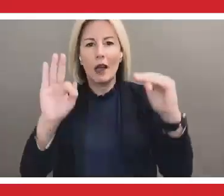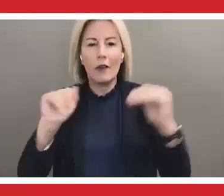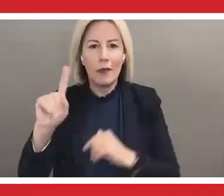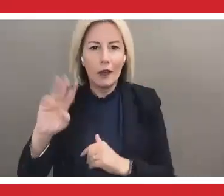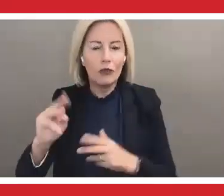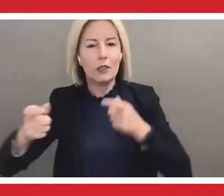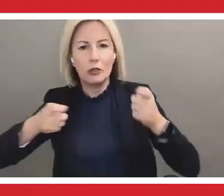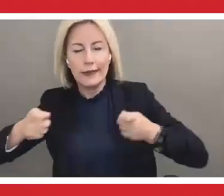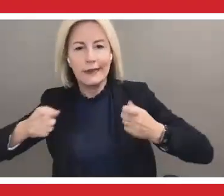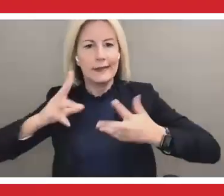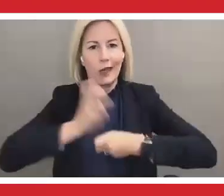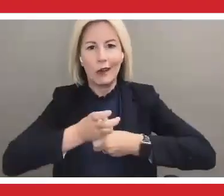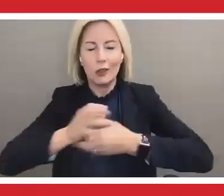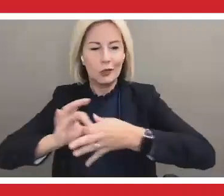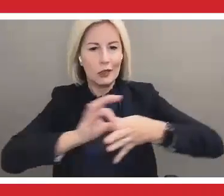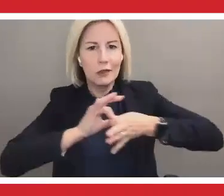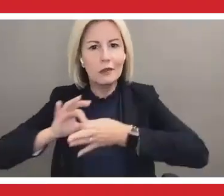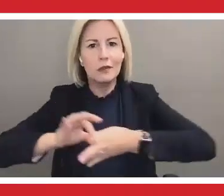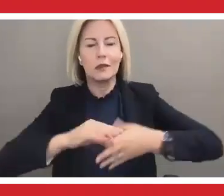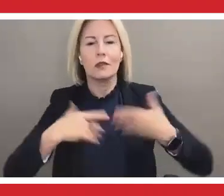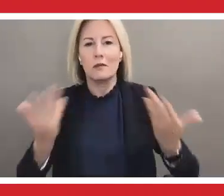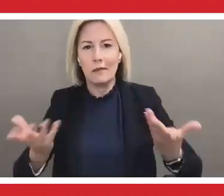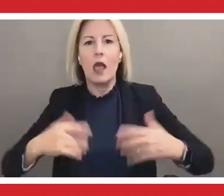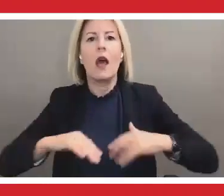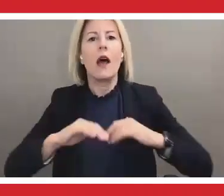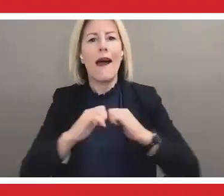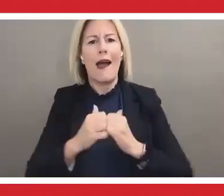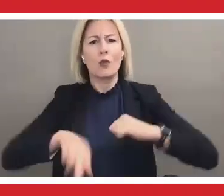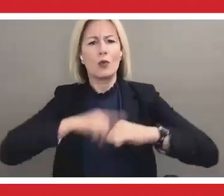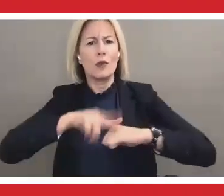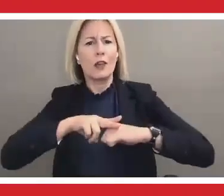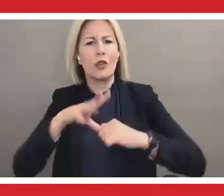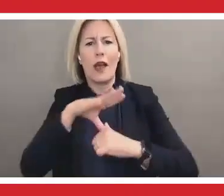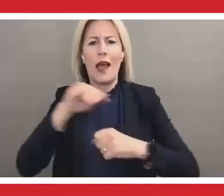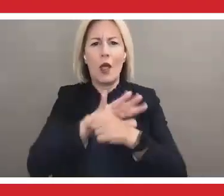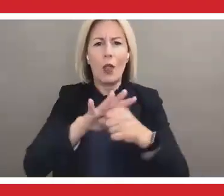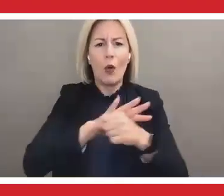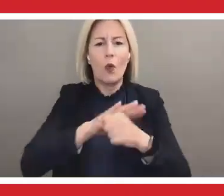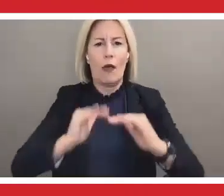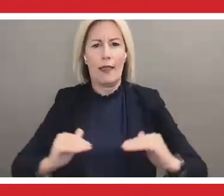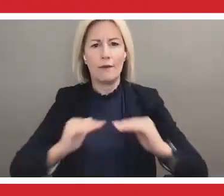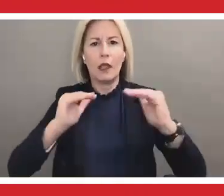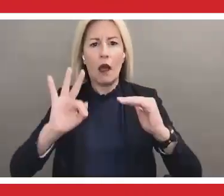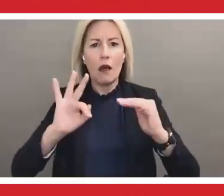to collaborate. You know, how can national and local levels of government work together